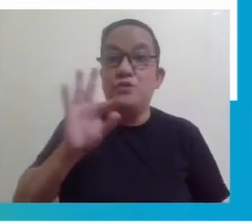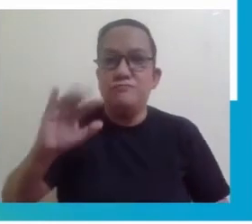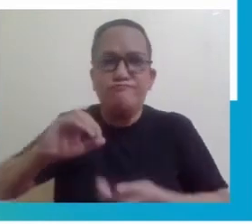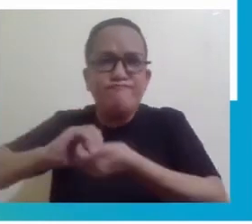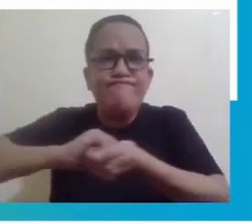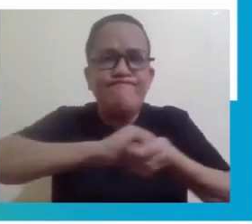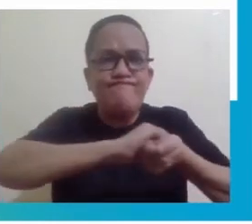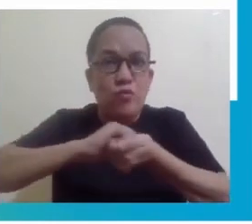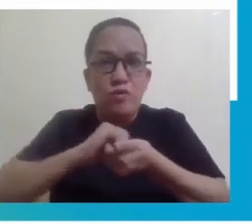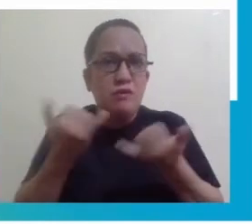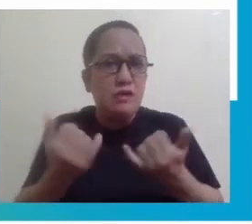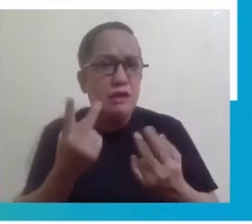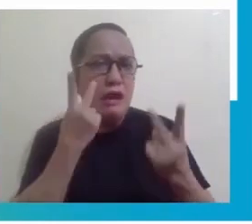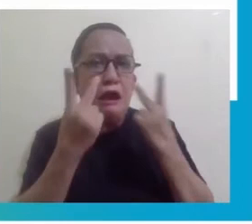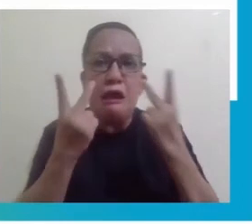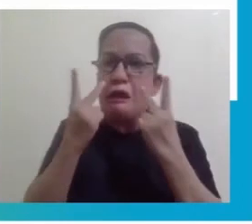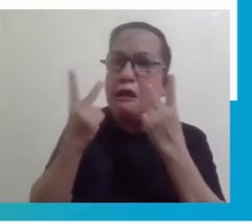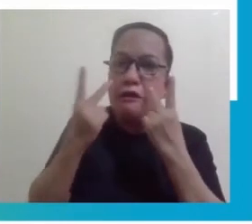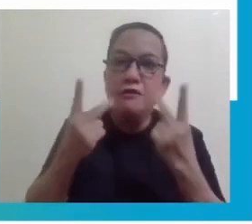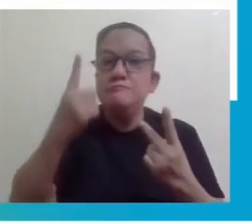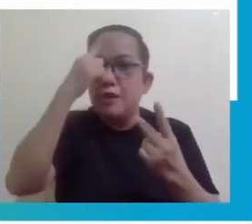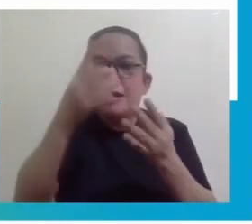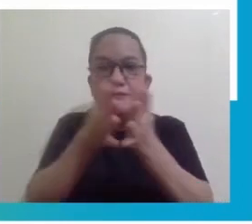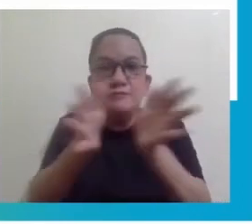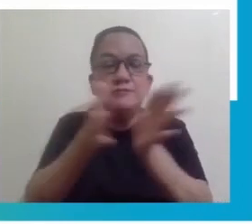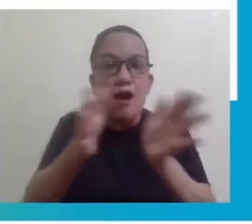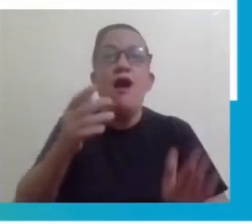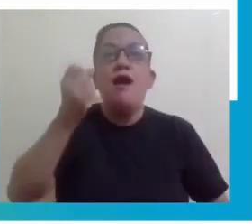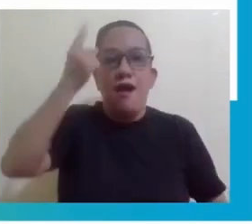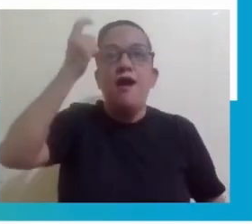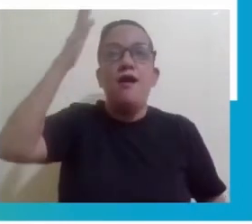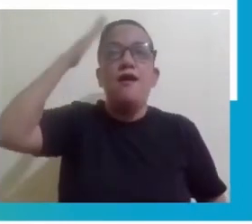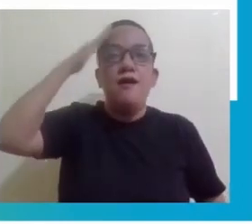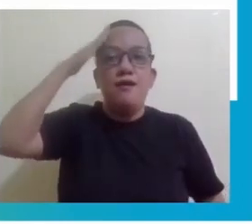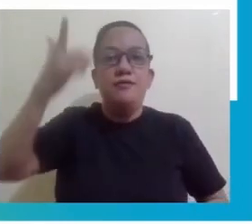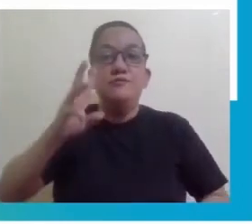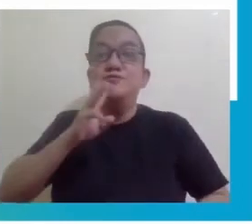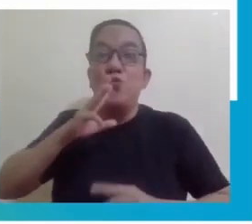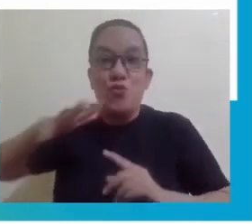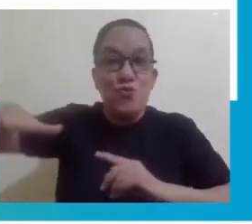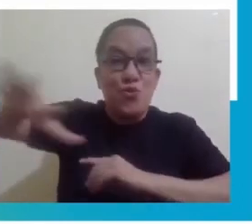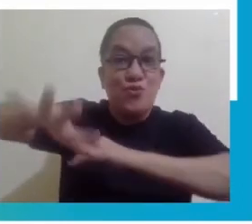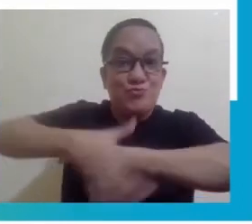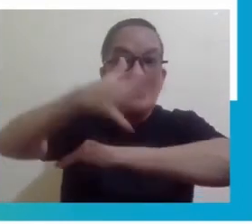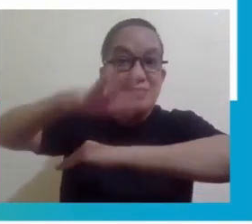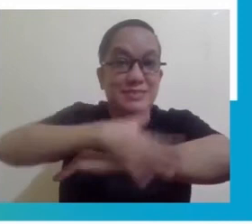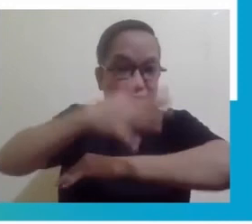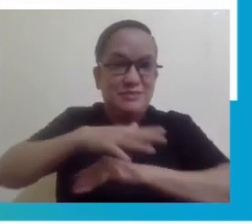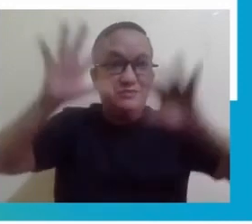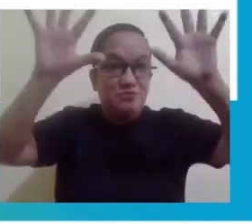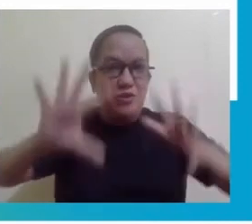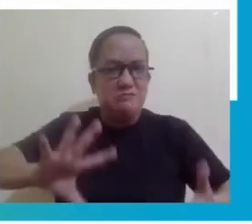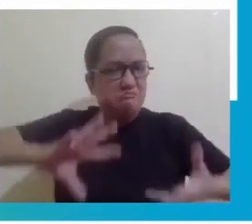awareness, coastal planning, and nature-based solutions to climate change, as